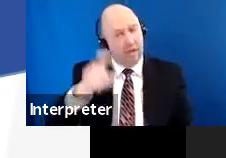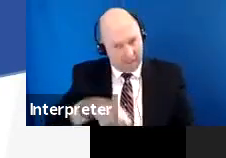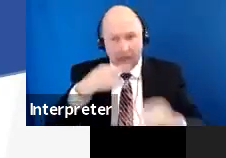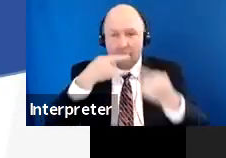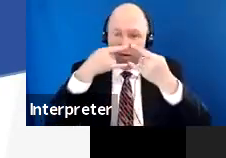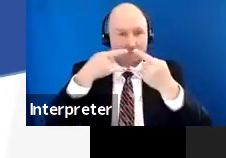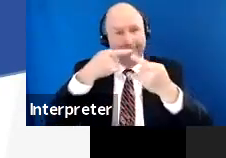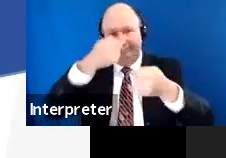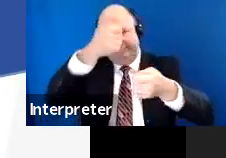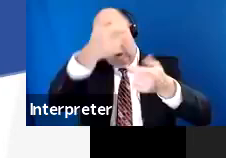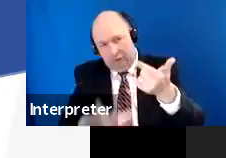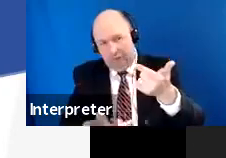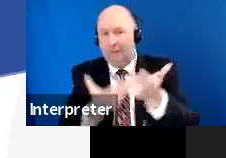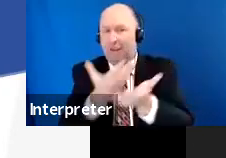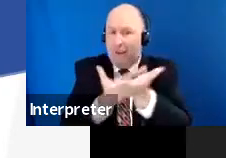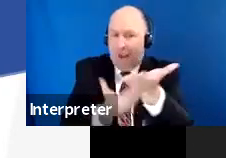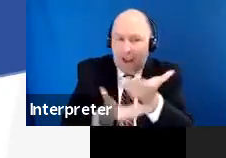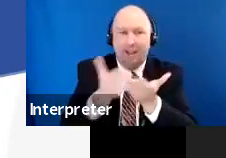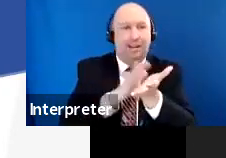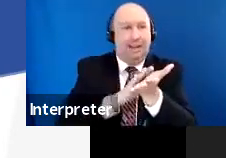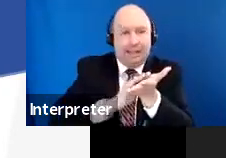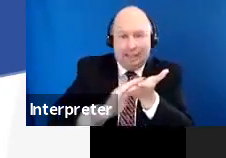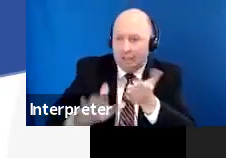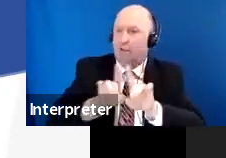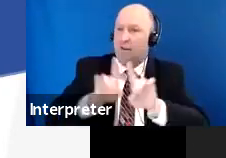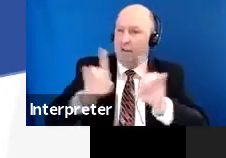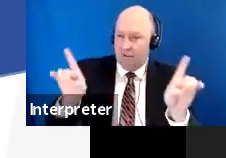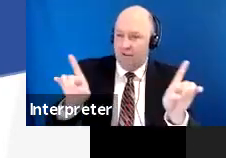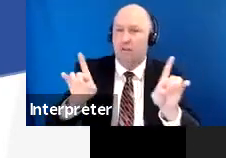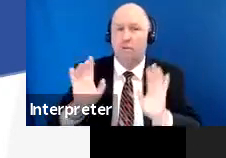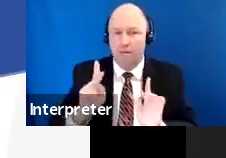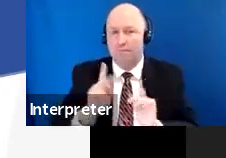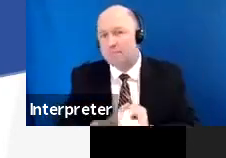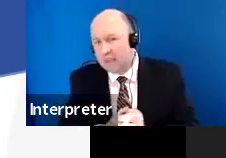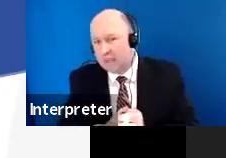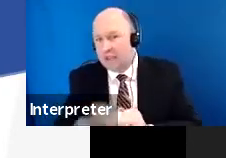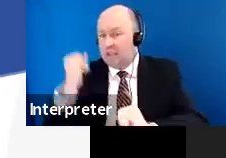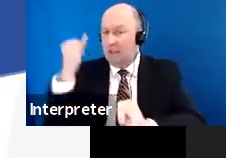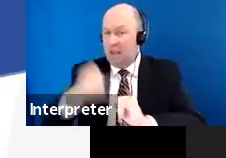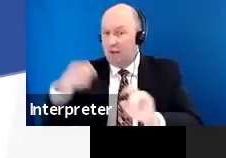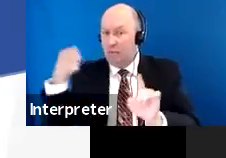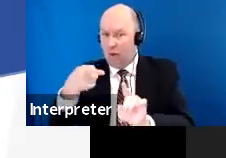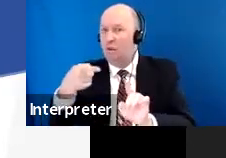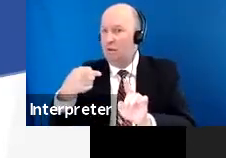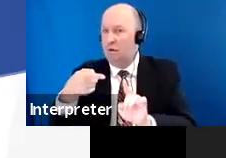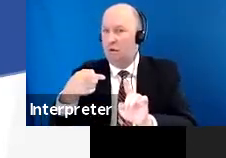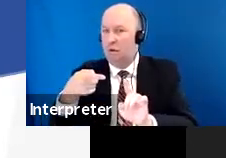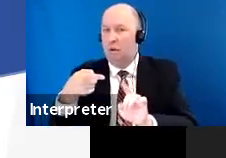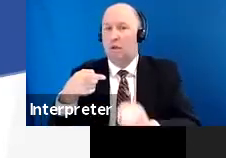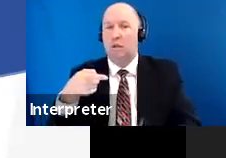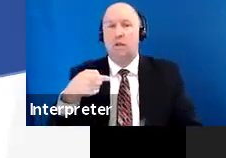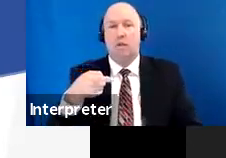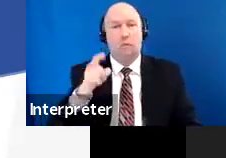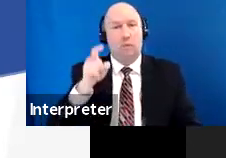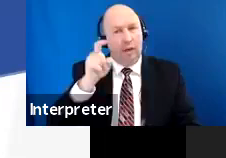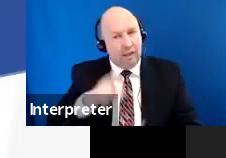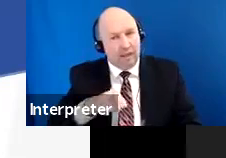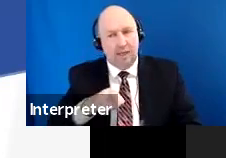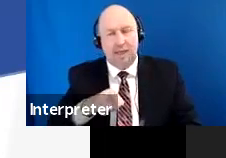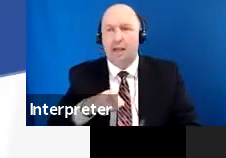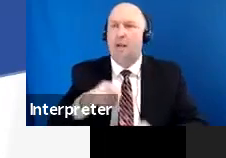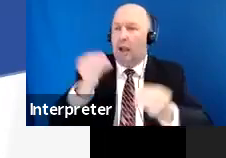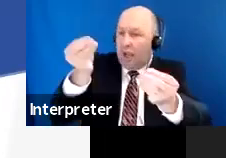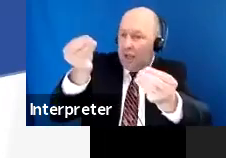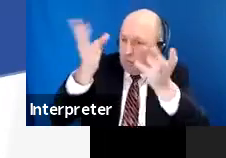do these things. You need to wear your mask, social distance, wash your hands. I think the last point is so important. We all need to stay informed. This is what